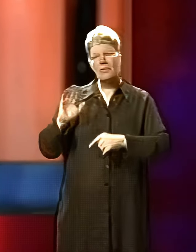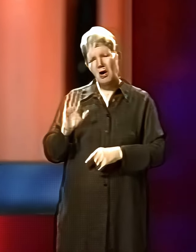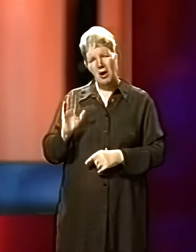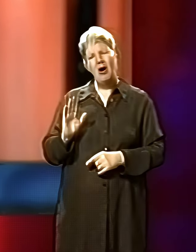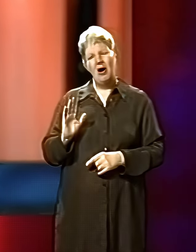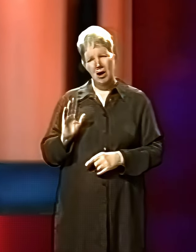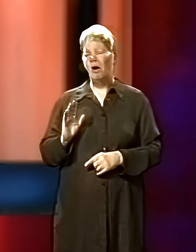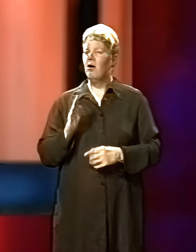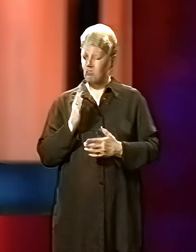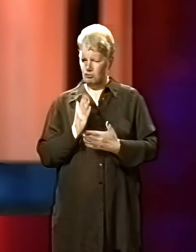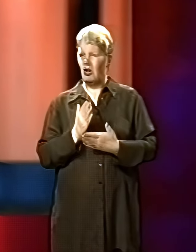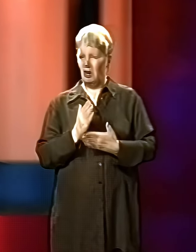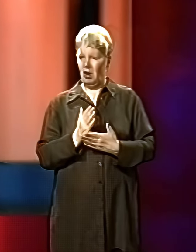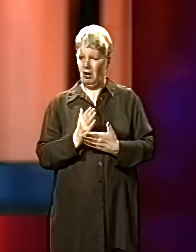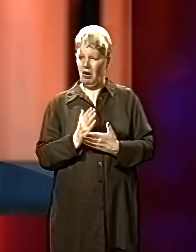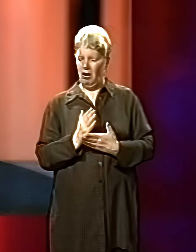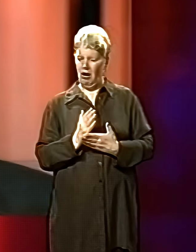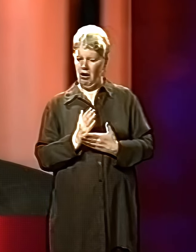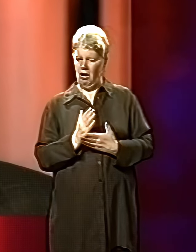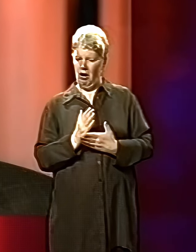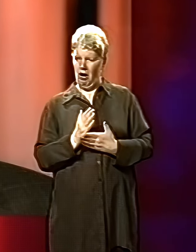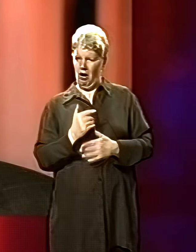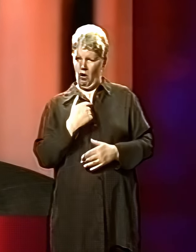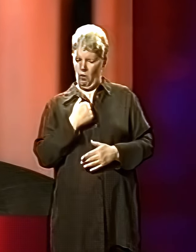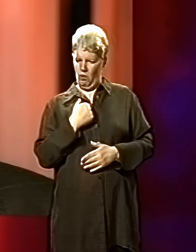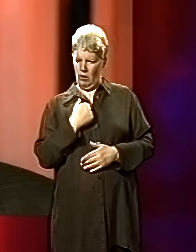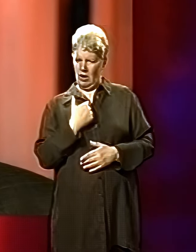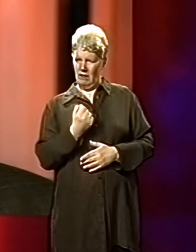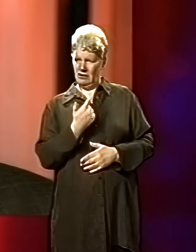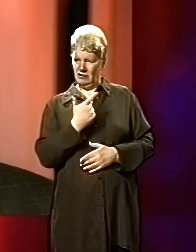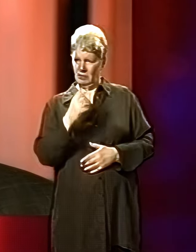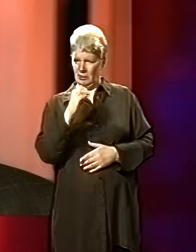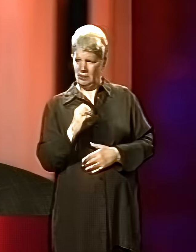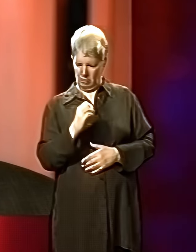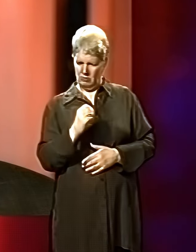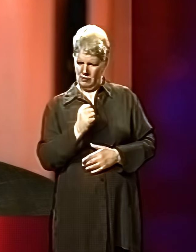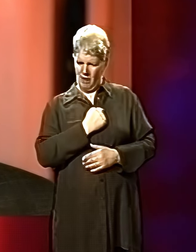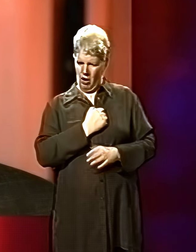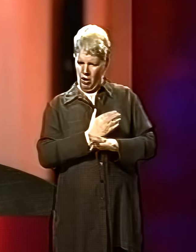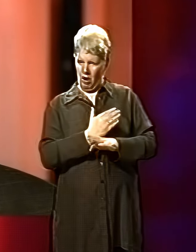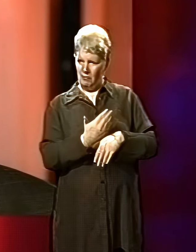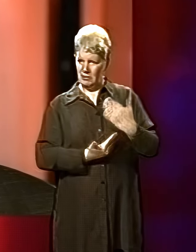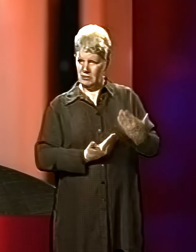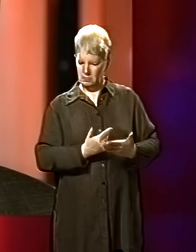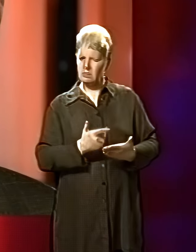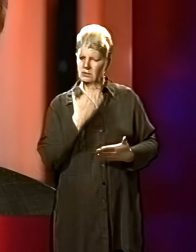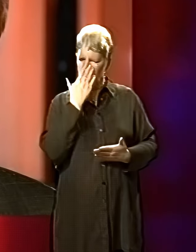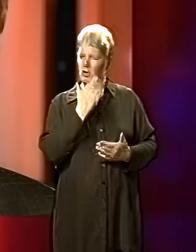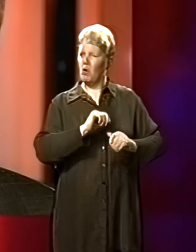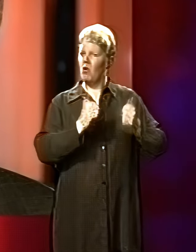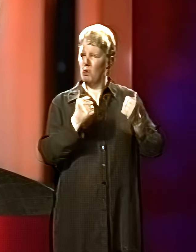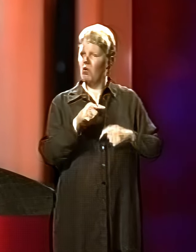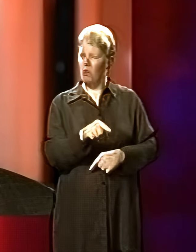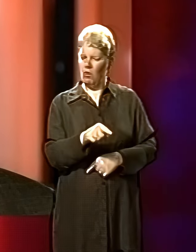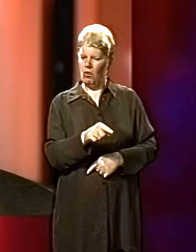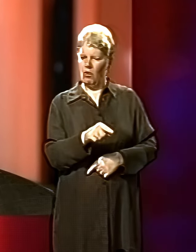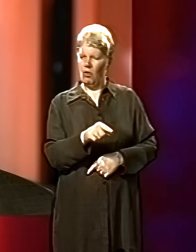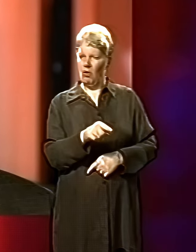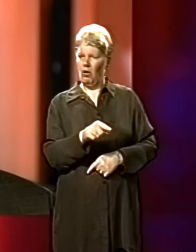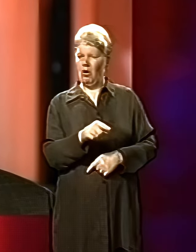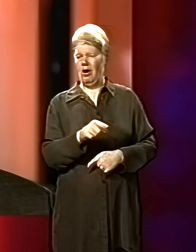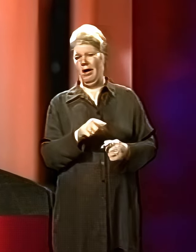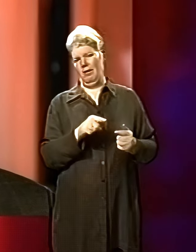breakfast and lunch service, which is 70% of our trade, I think we are good, if not very good. It's unfortunate that on the shoulder periods,